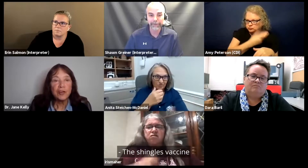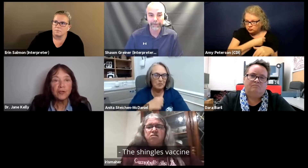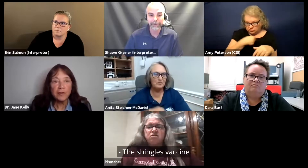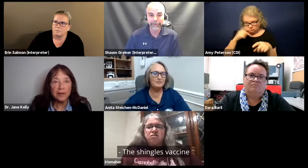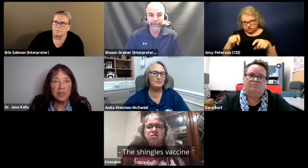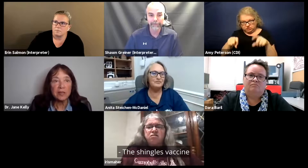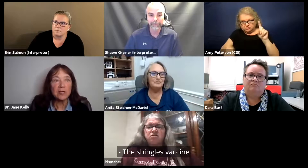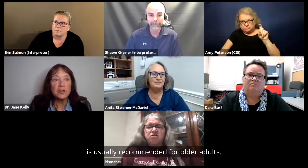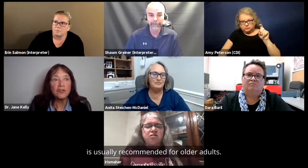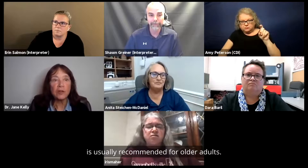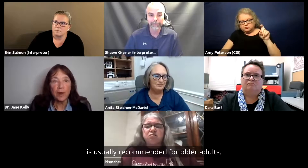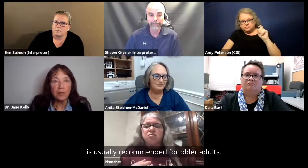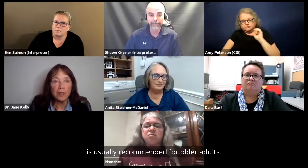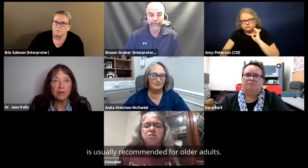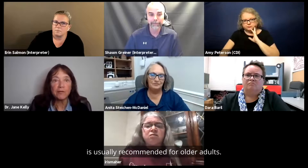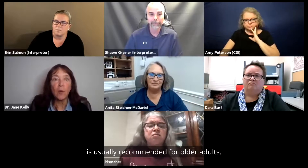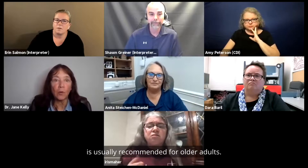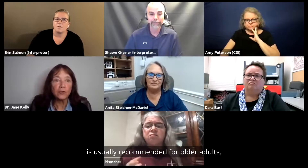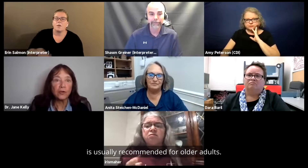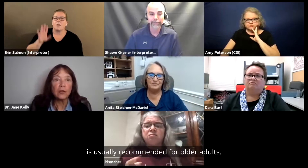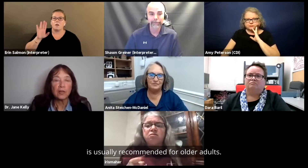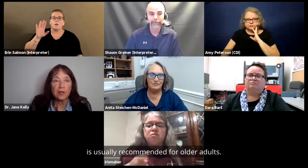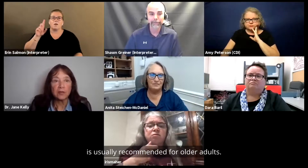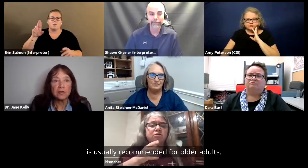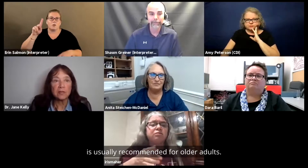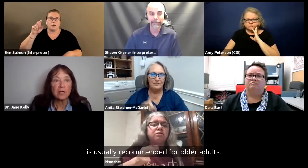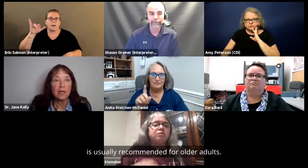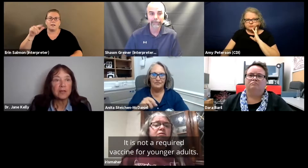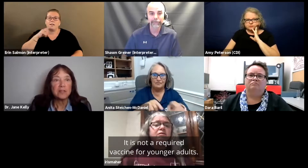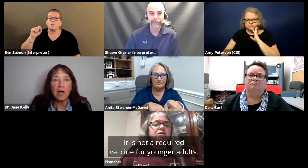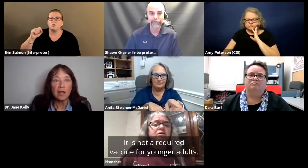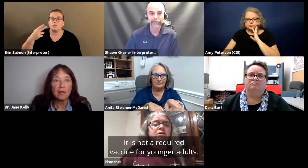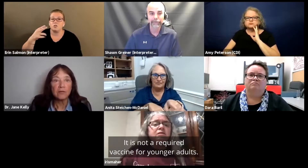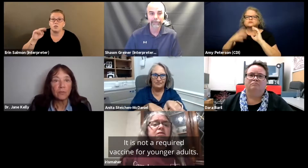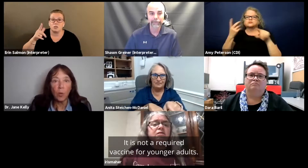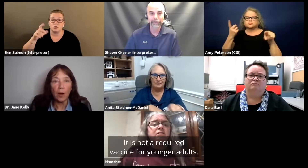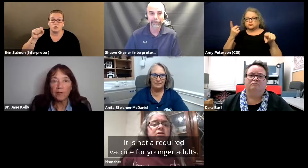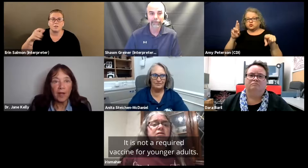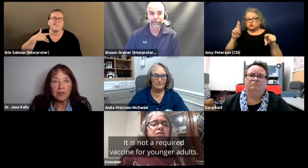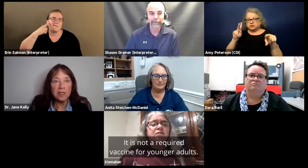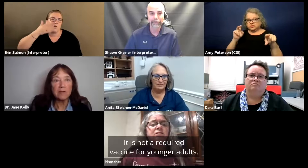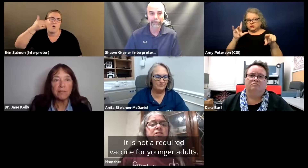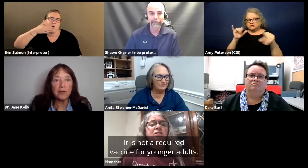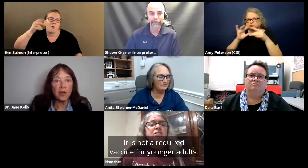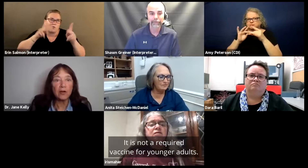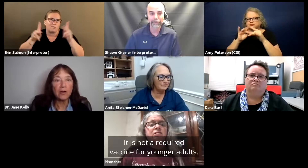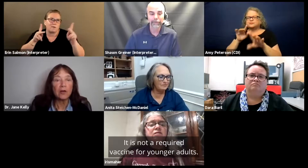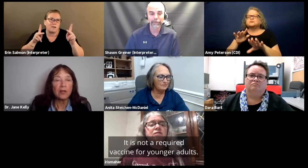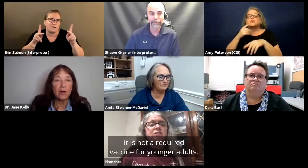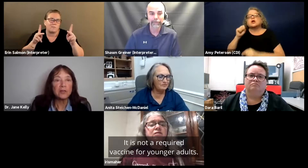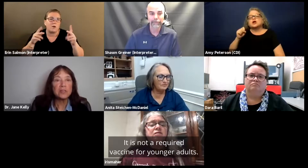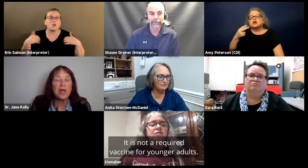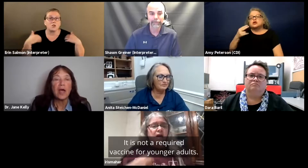The shingles vaccine is usually recommended for older adults. It is not a required vaccine for